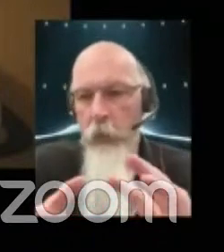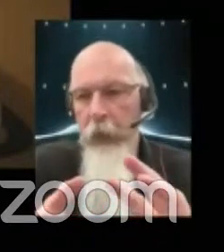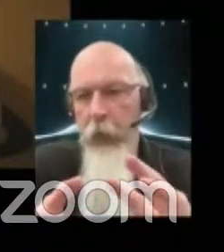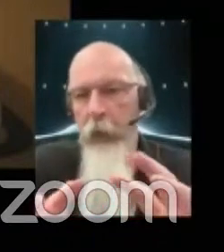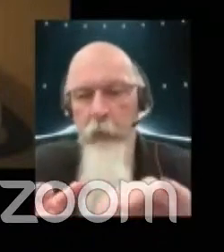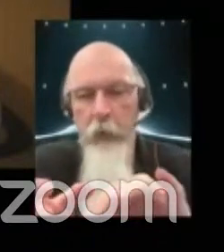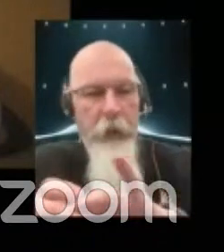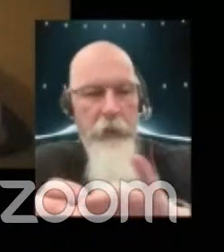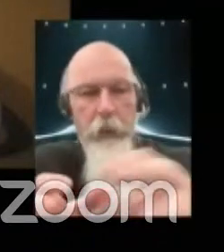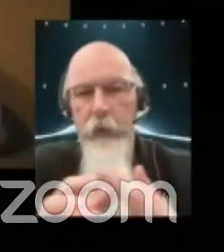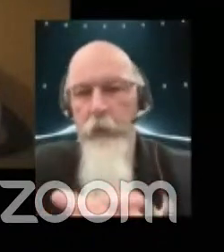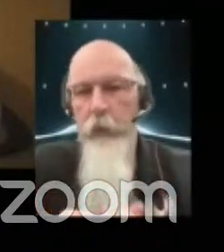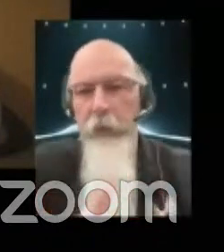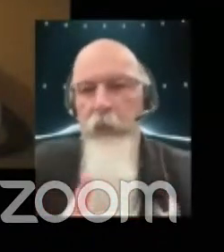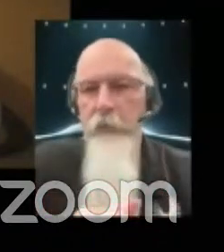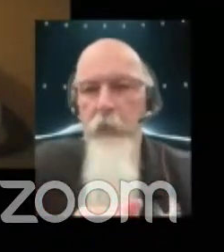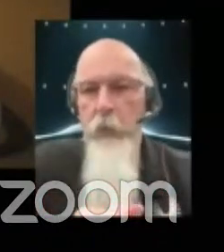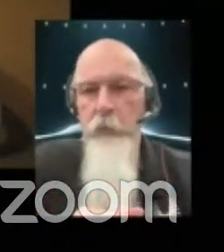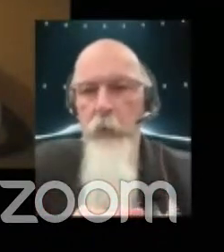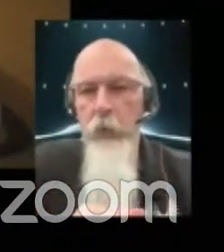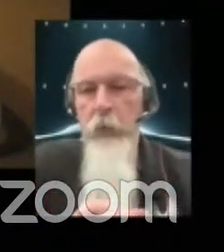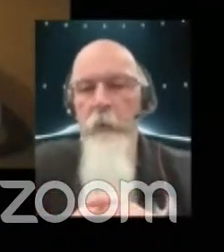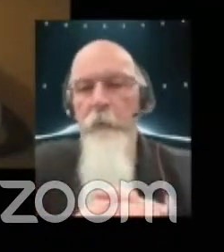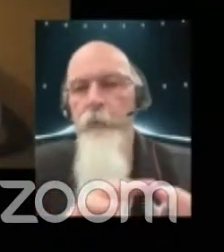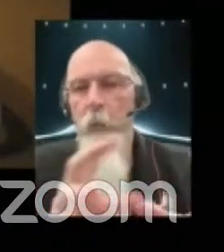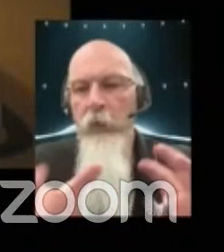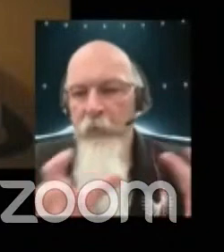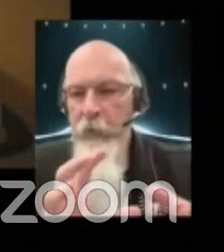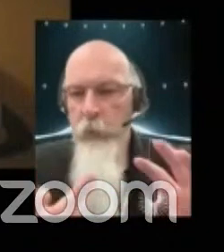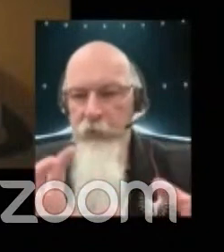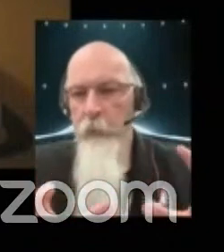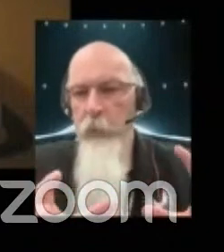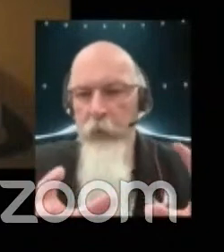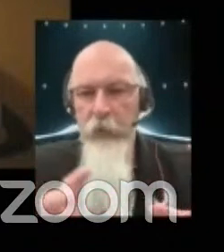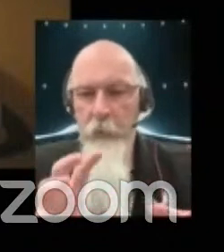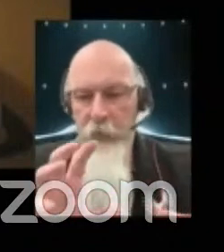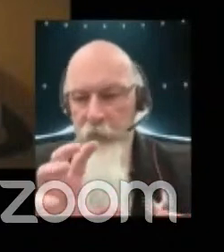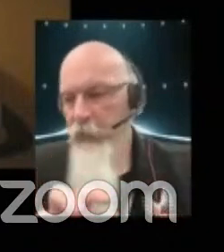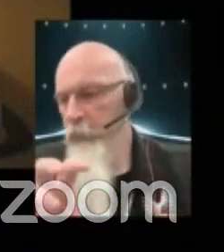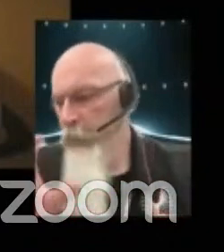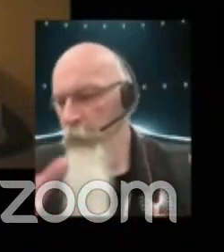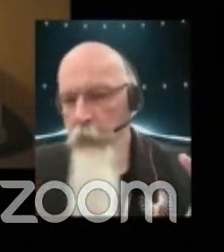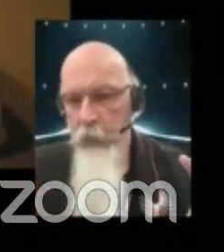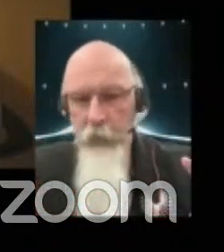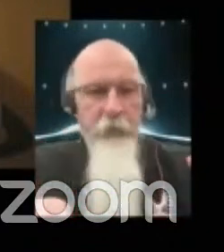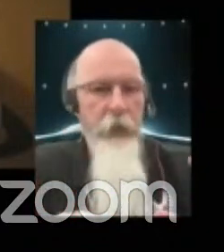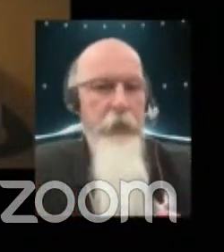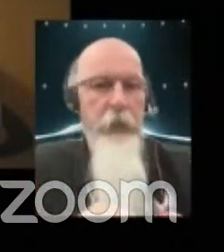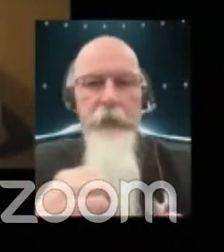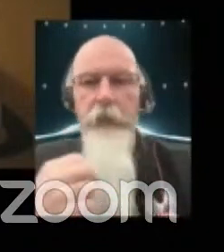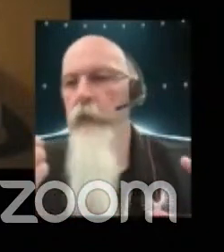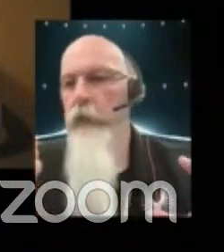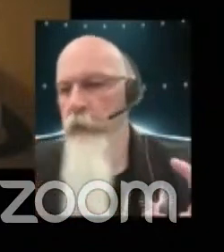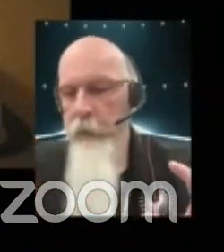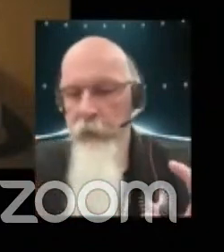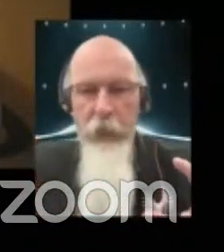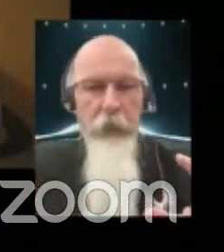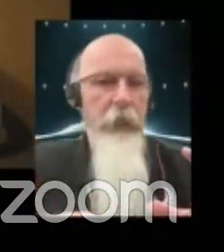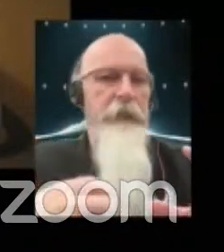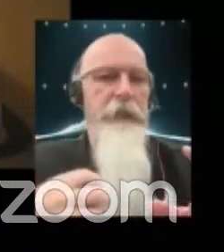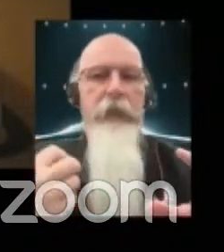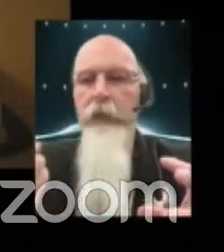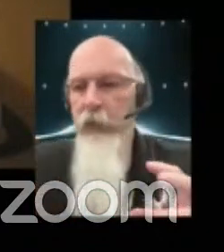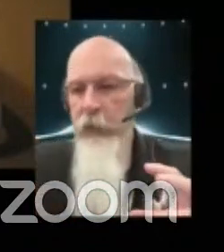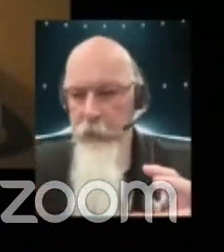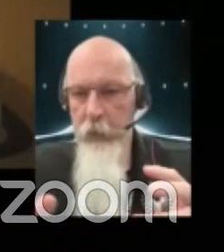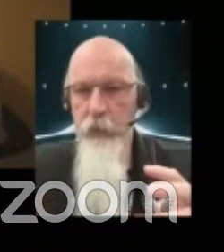took what they called Ai and we basically turned it on its head for the most part but eventually at some point in time the system's going to learn to defend against that it's going to learn to understand